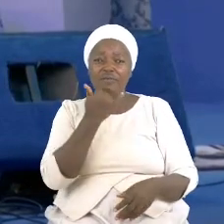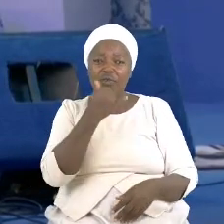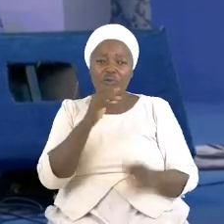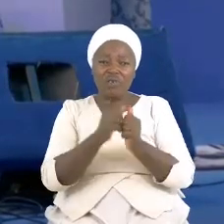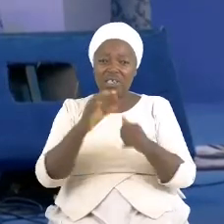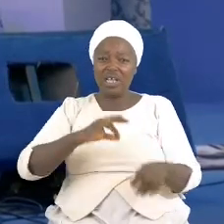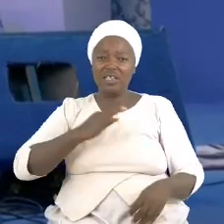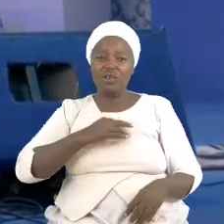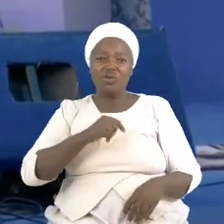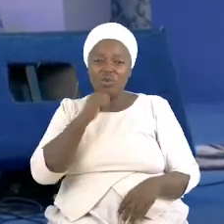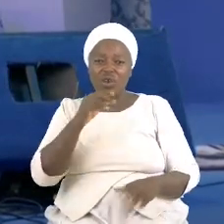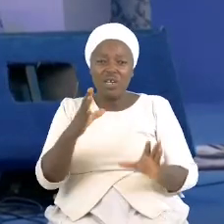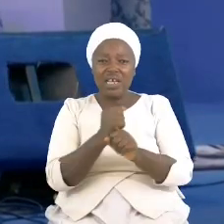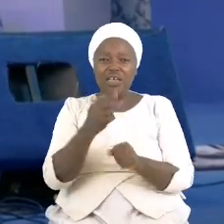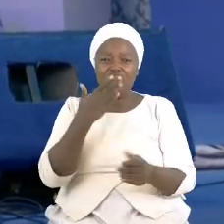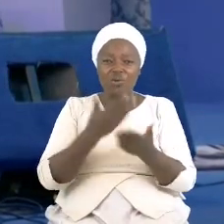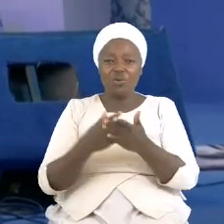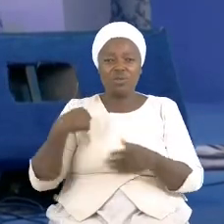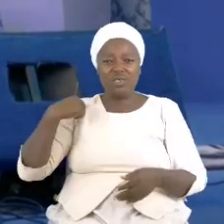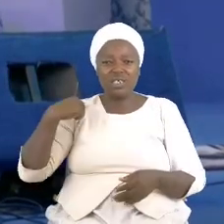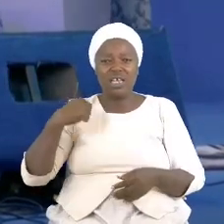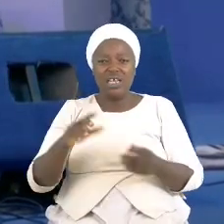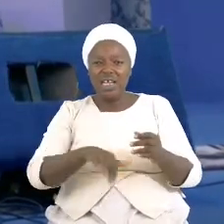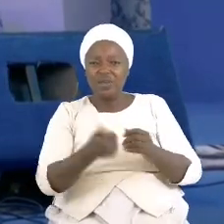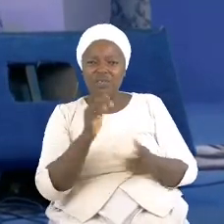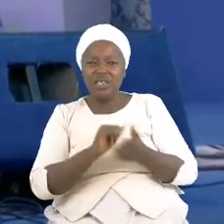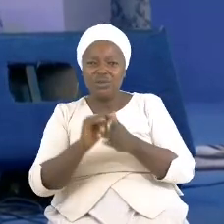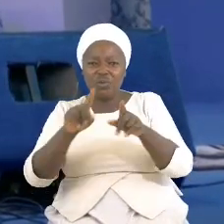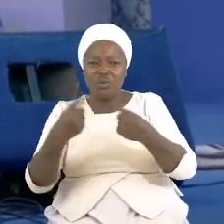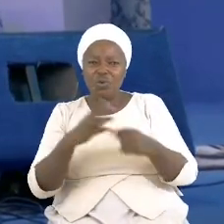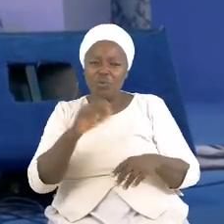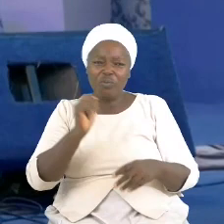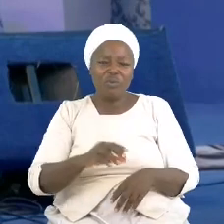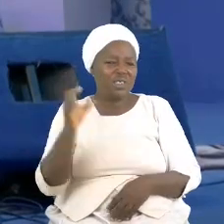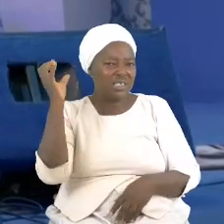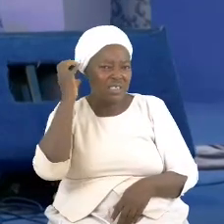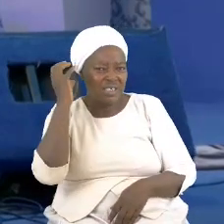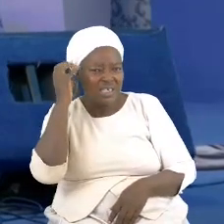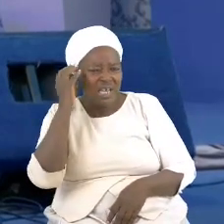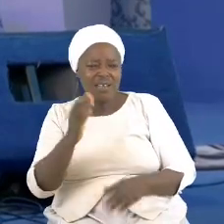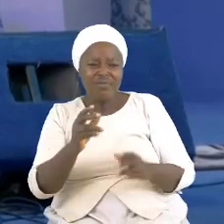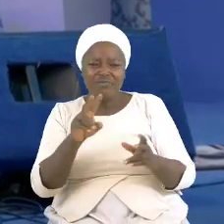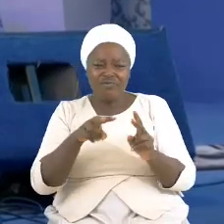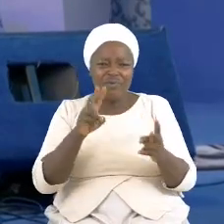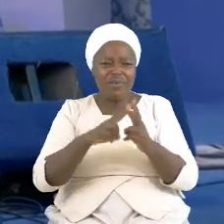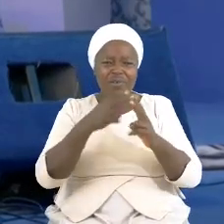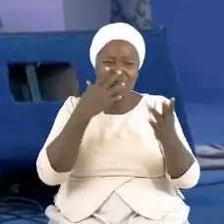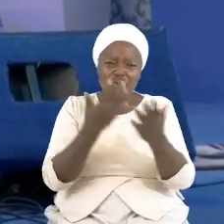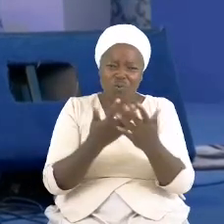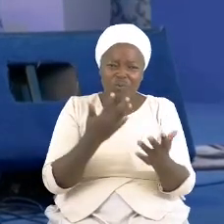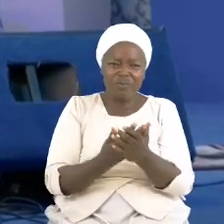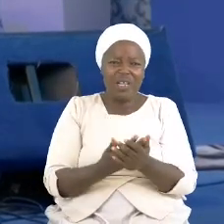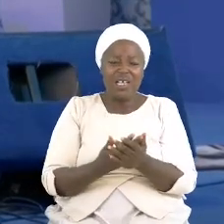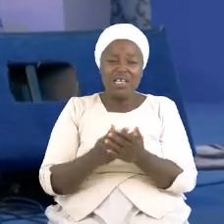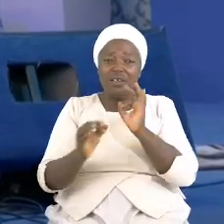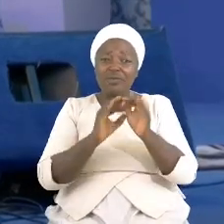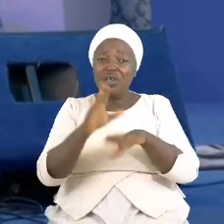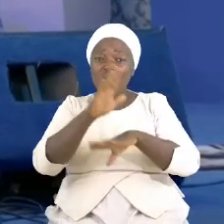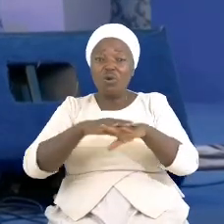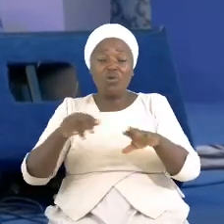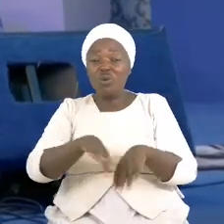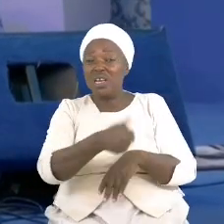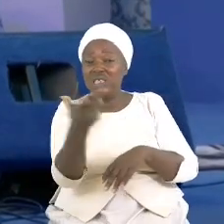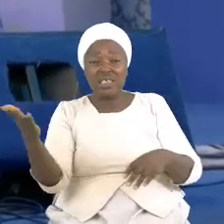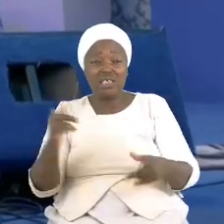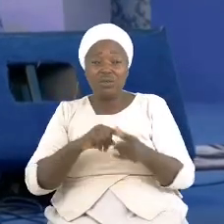dress. Anywhere you go, you must listen attentively. And if they call you by name, you know it in your heart. And the